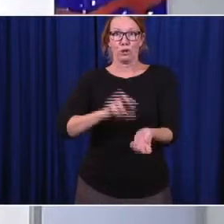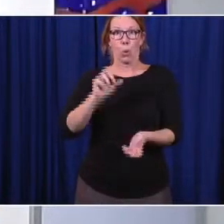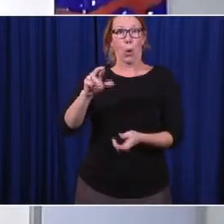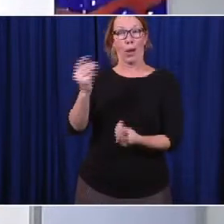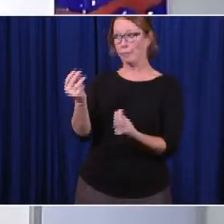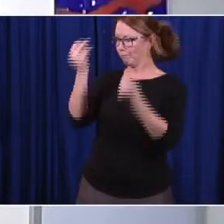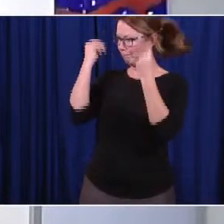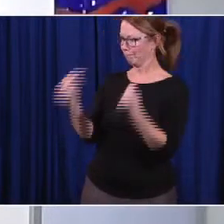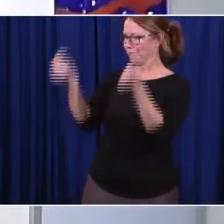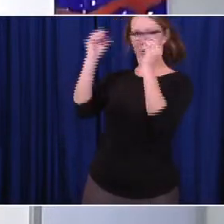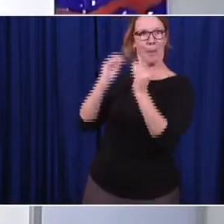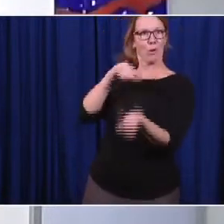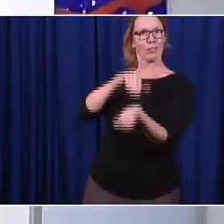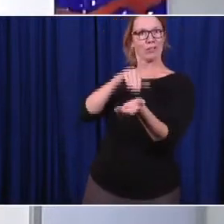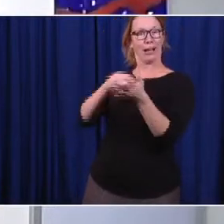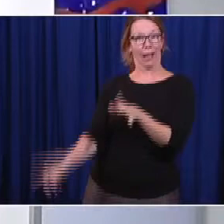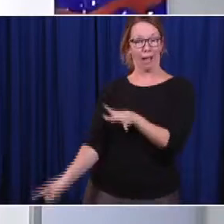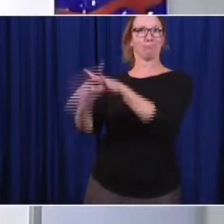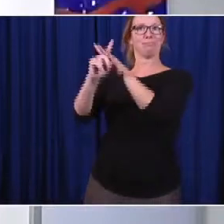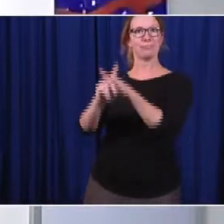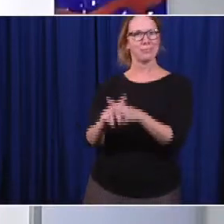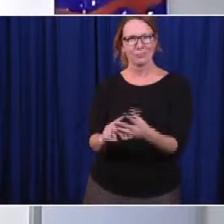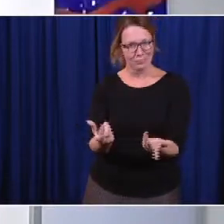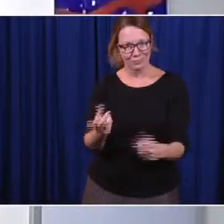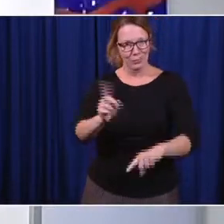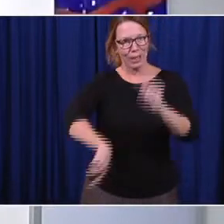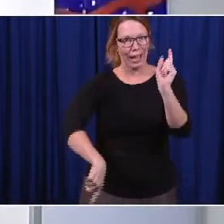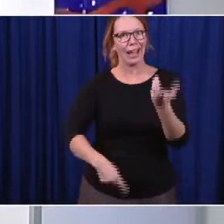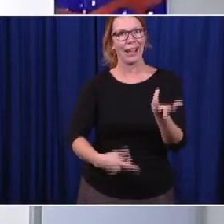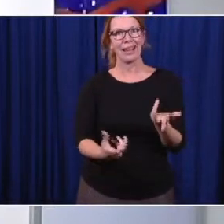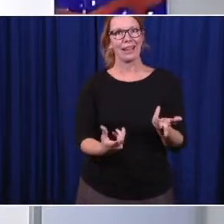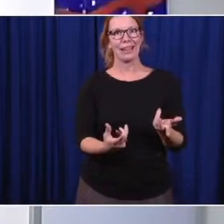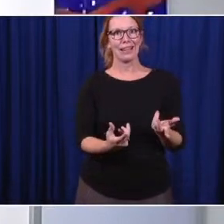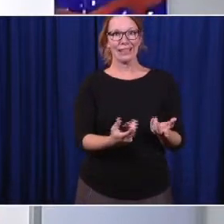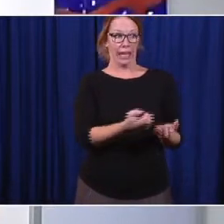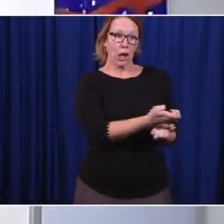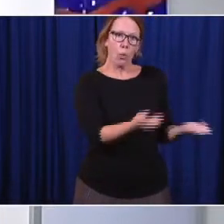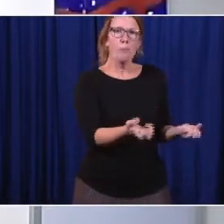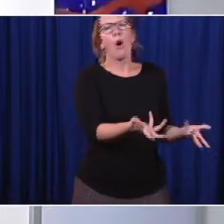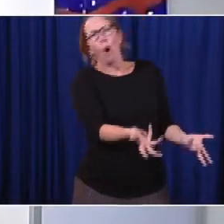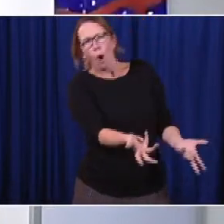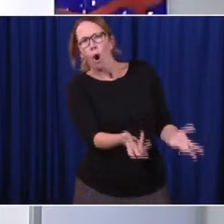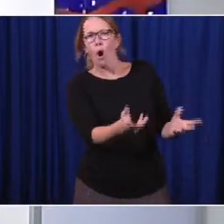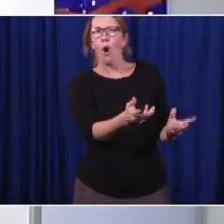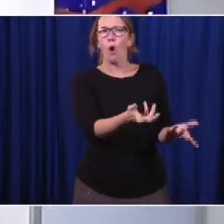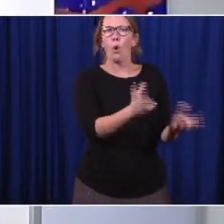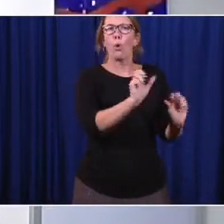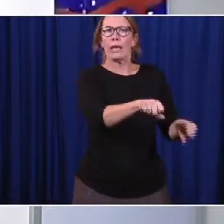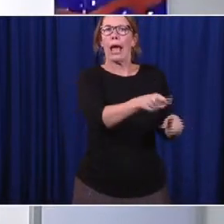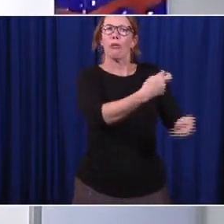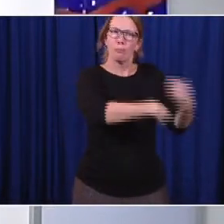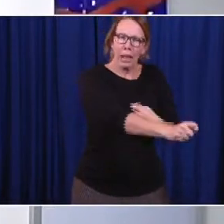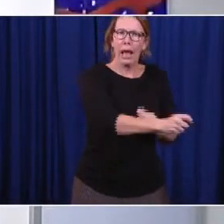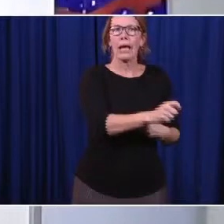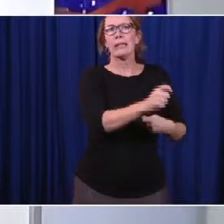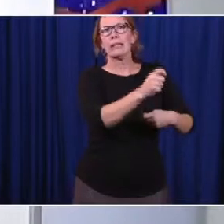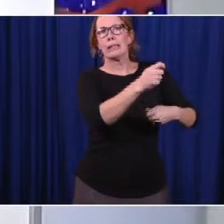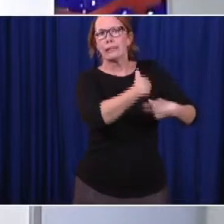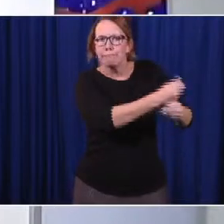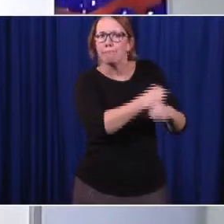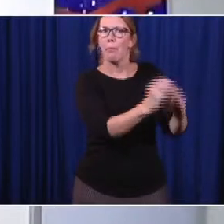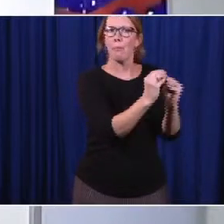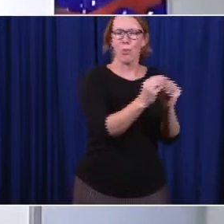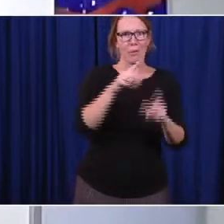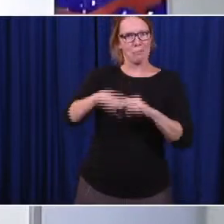appear. There's always space, there's always equipment, but you need us, and we need the help of the people to help fight this